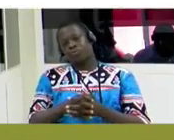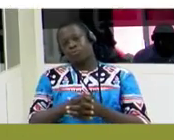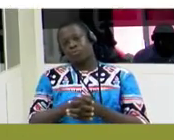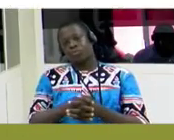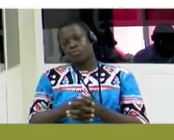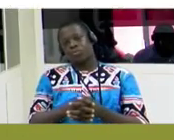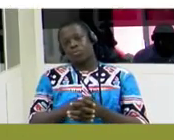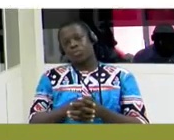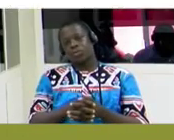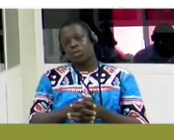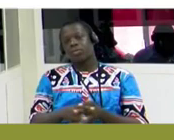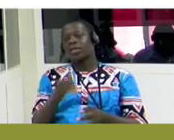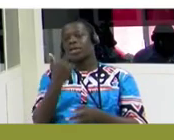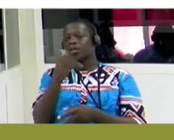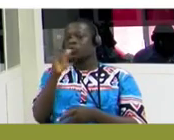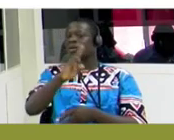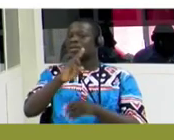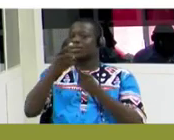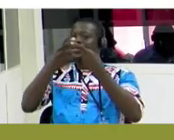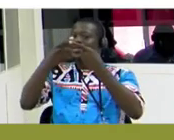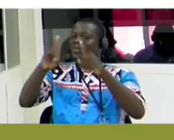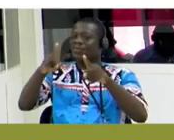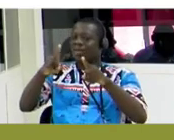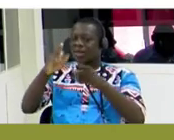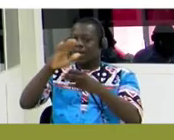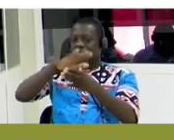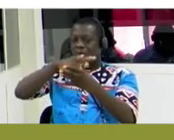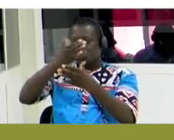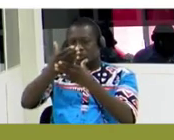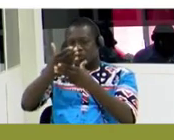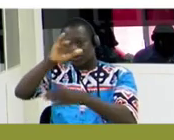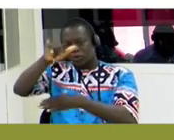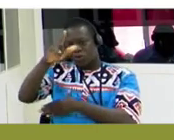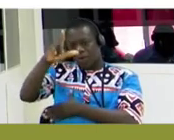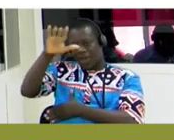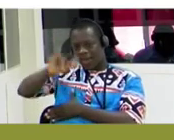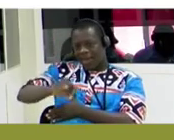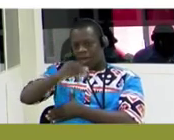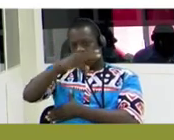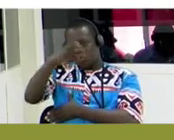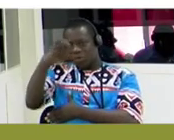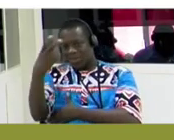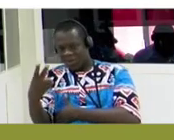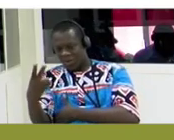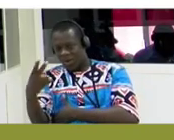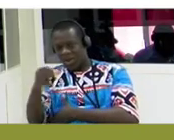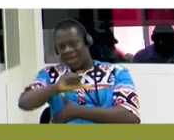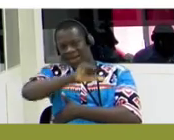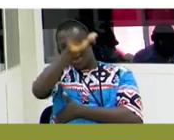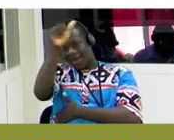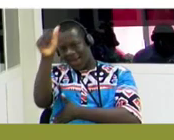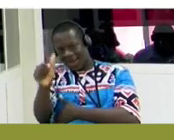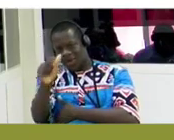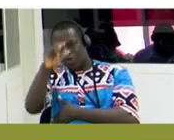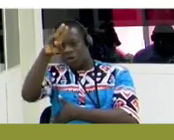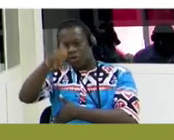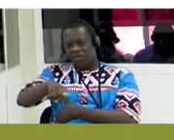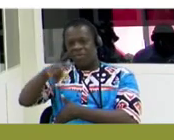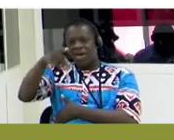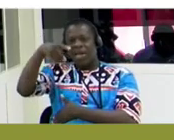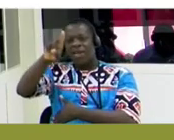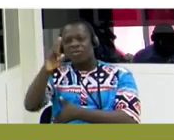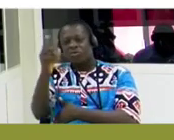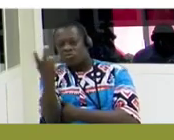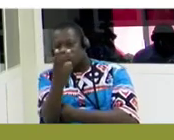What was different between July 22nd and November 11, 1994? What